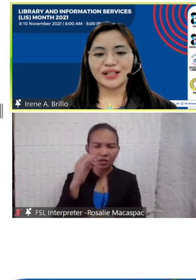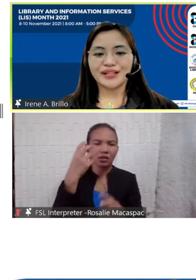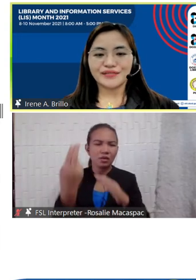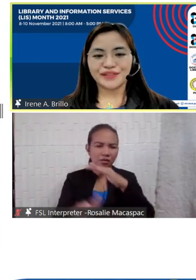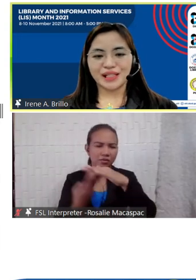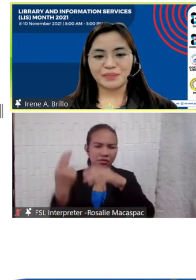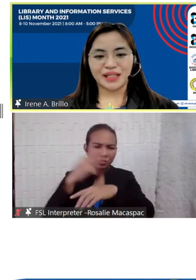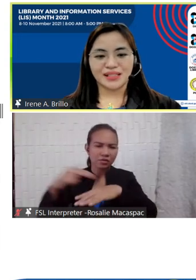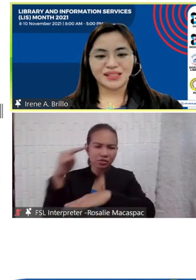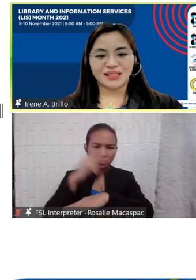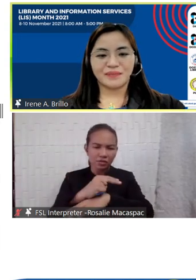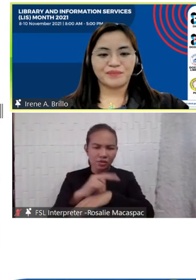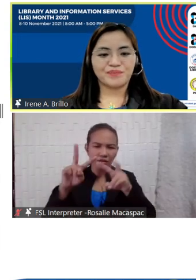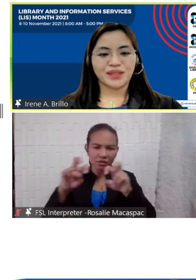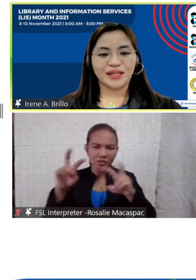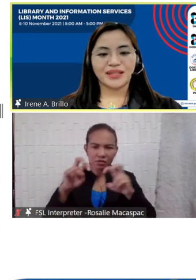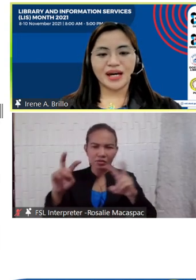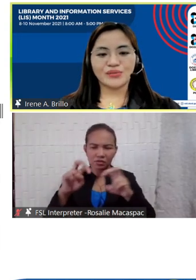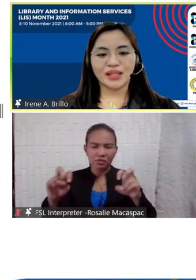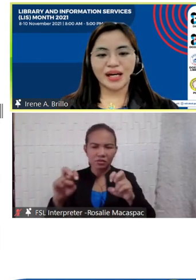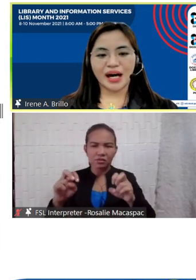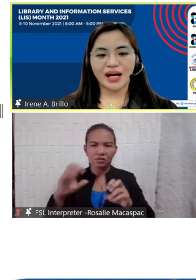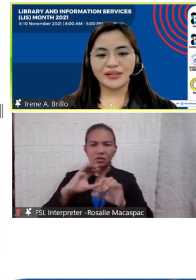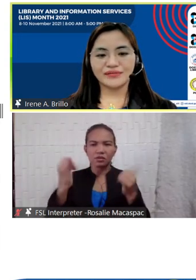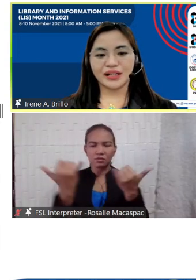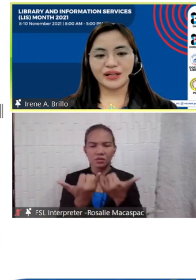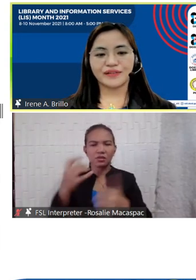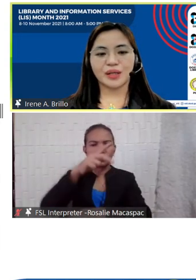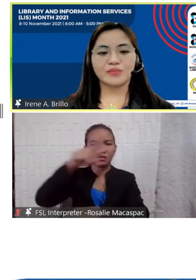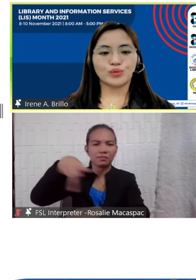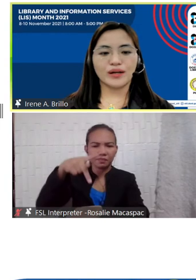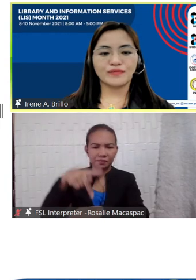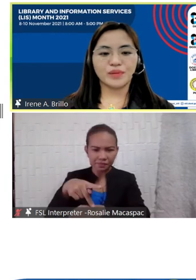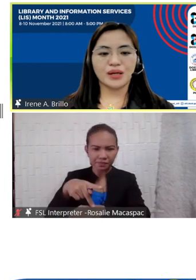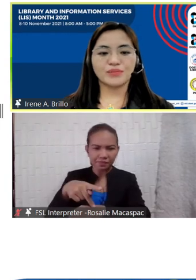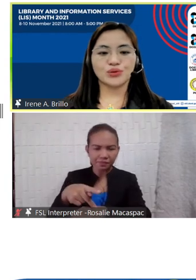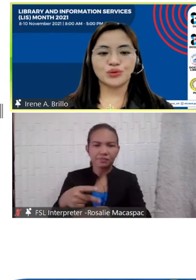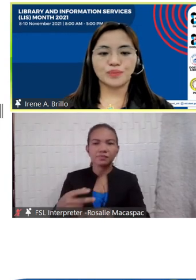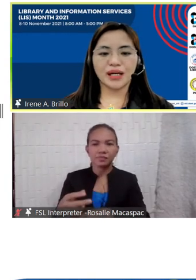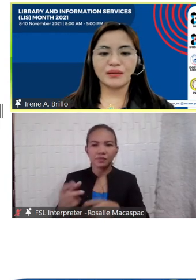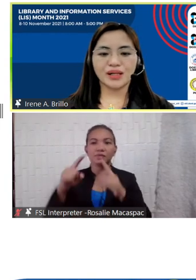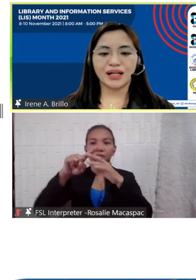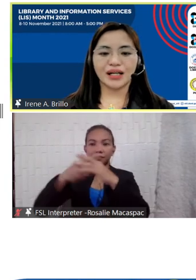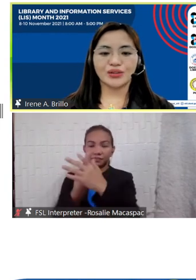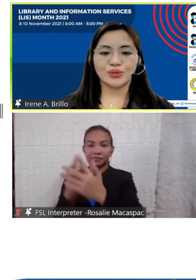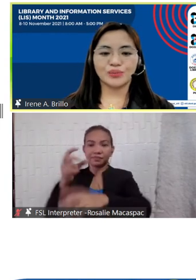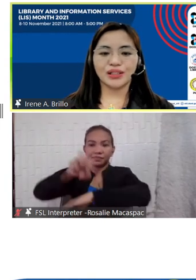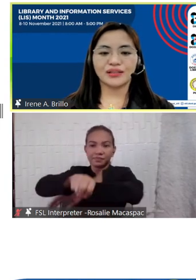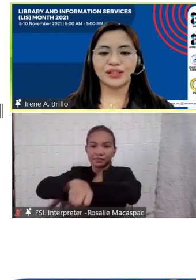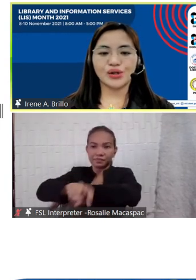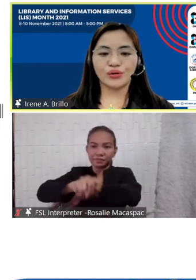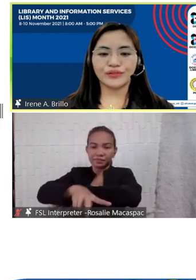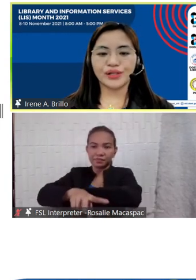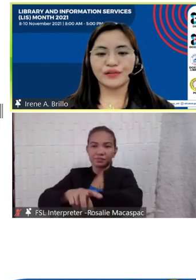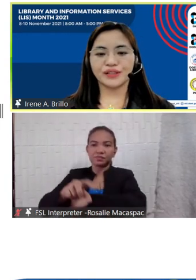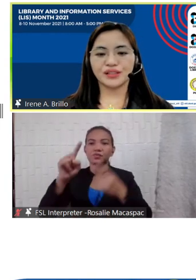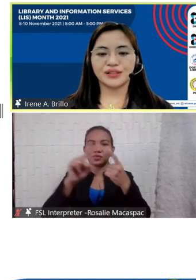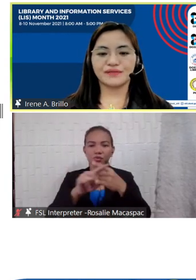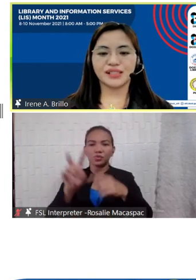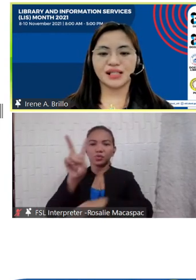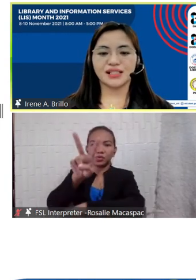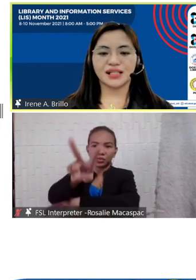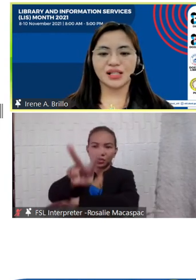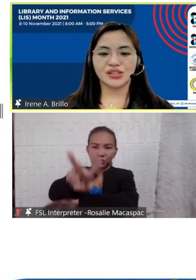the Philippines. And then we have from 12 p.m. to 2 p.m., magkakaroon po ng turnover of